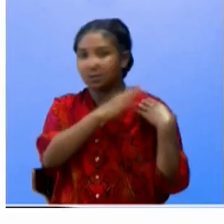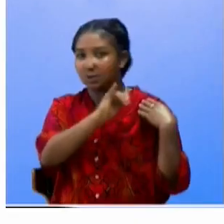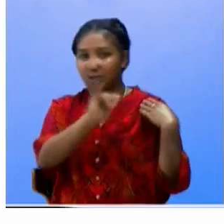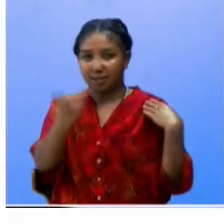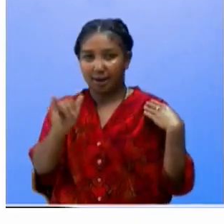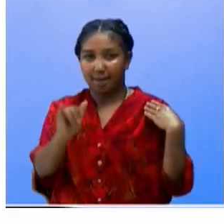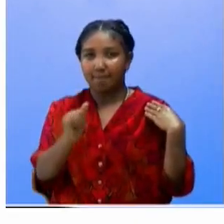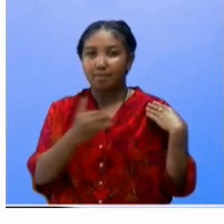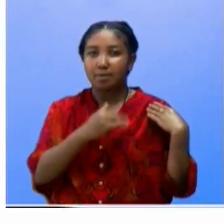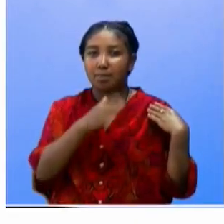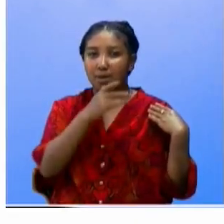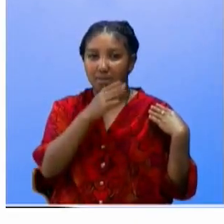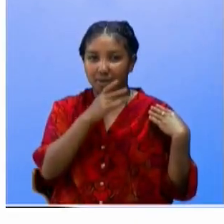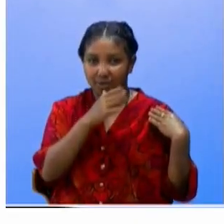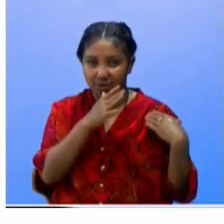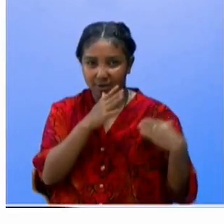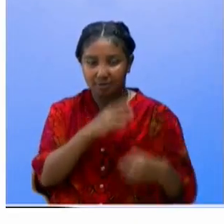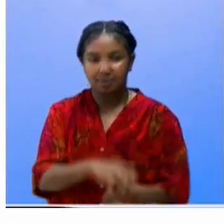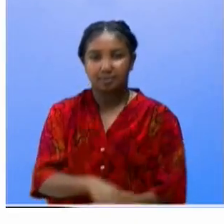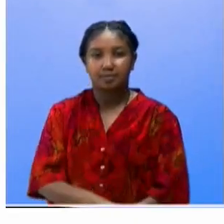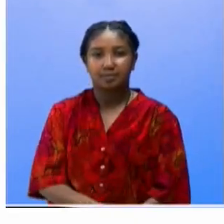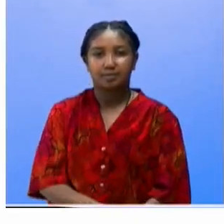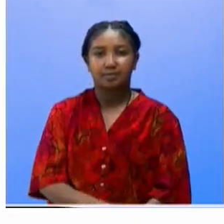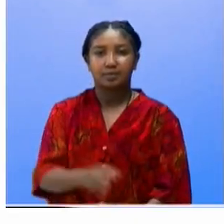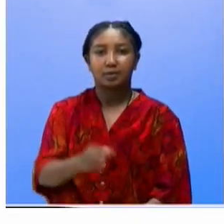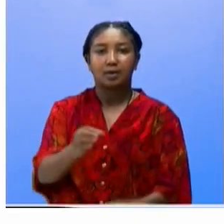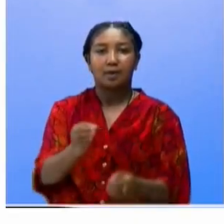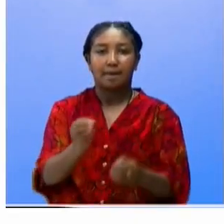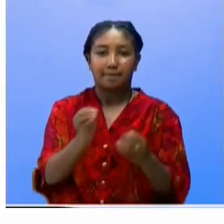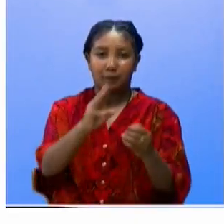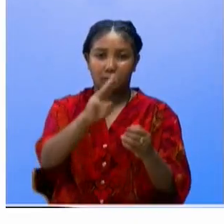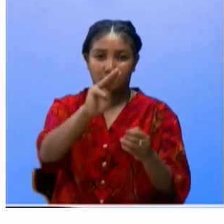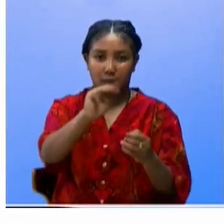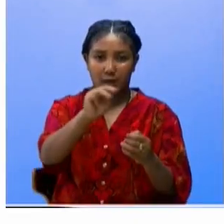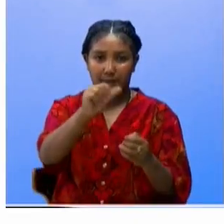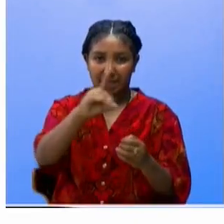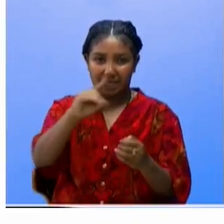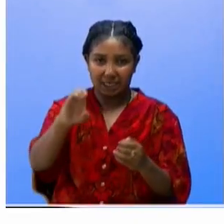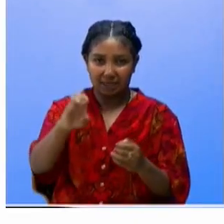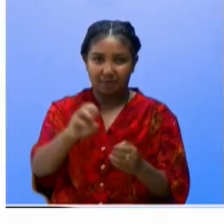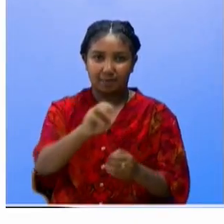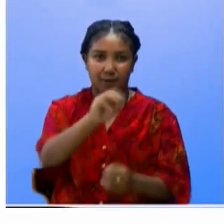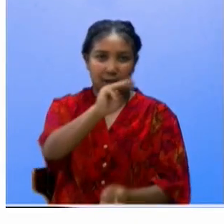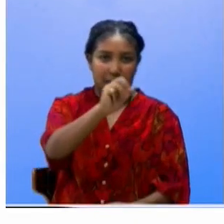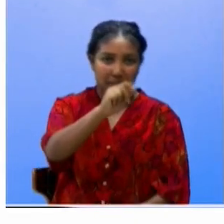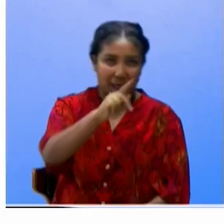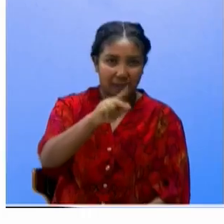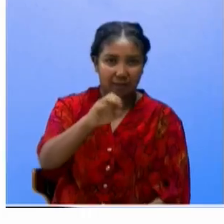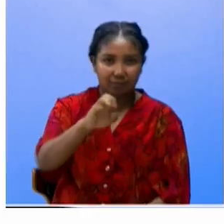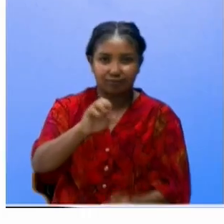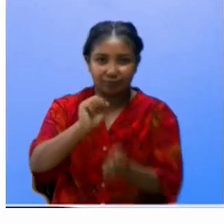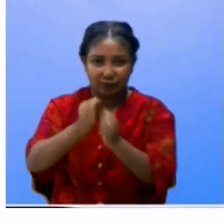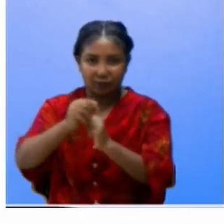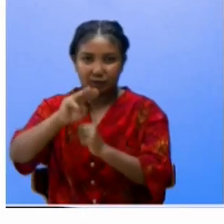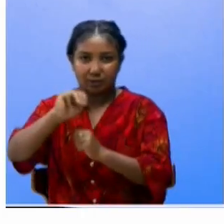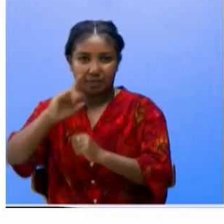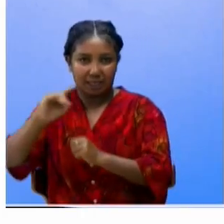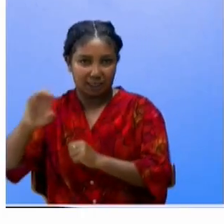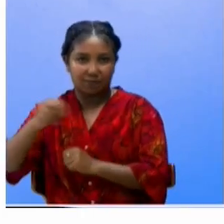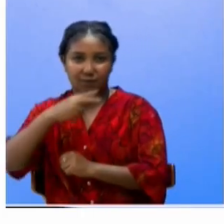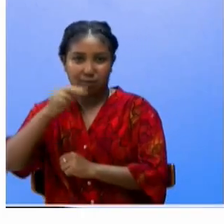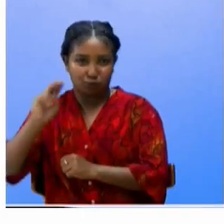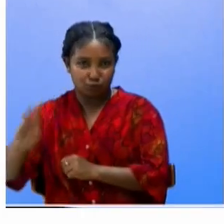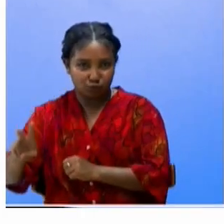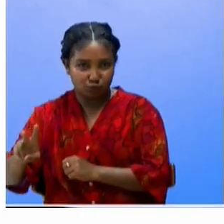My mother, yes, made. This one is verb 2. Okay?